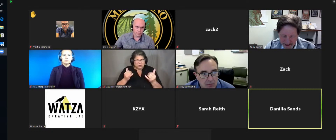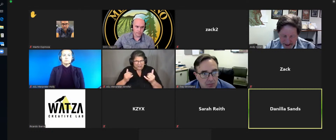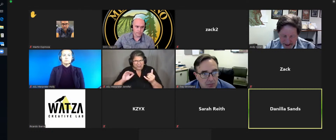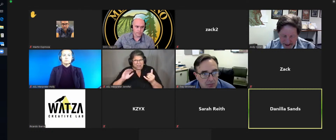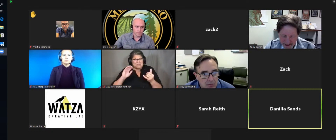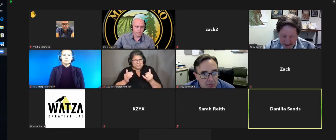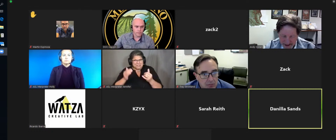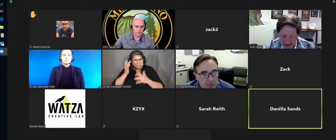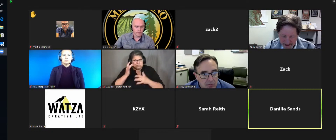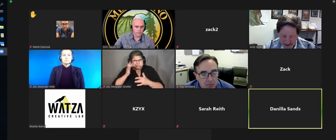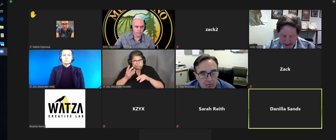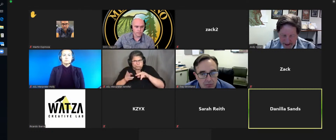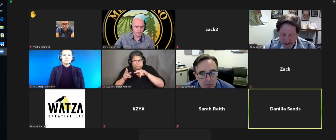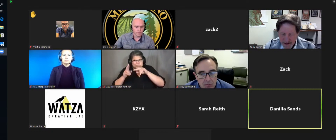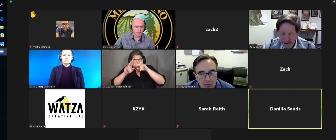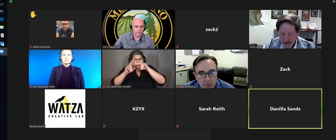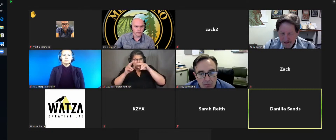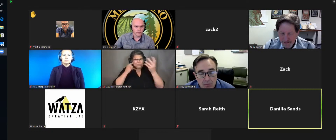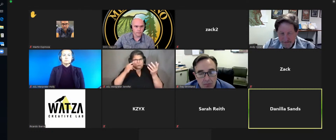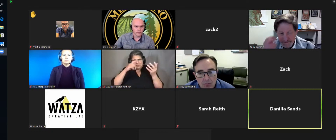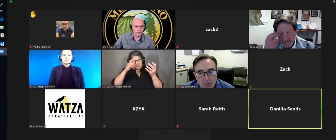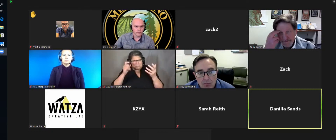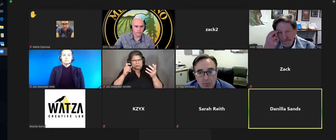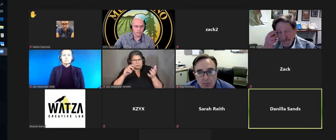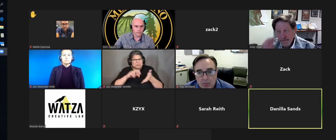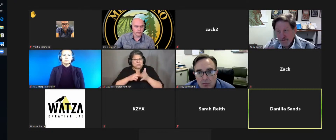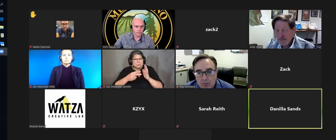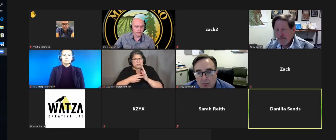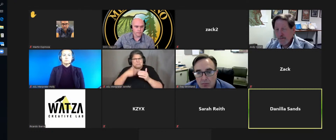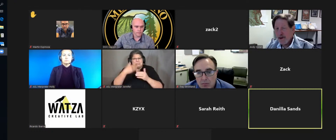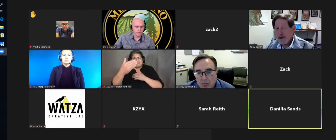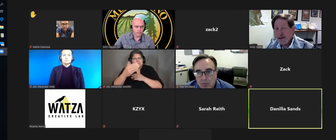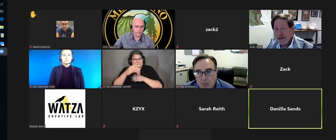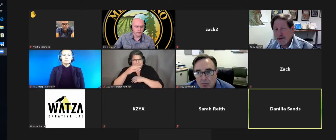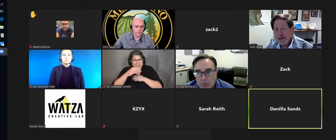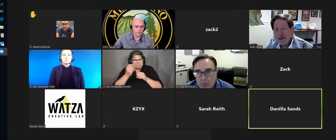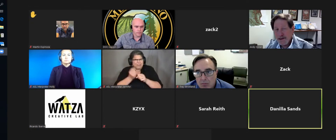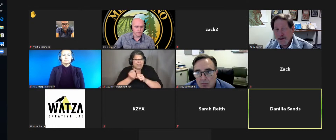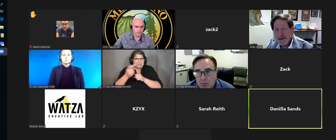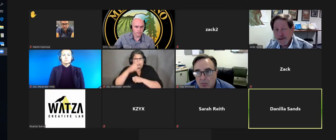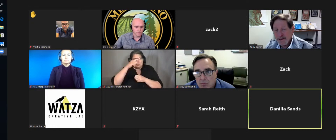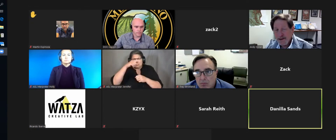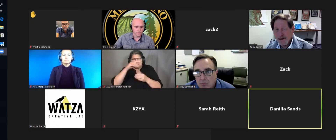summer, what will school look like next year? Are you able to?